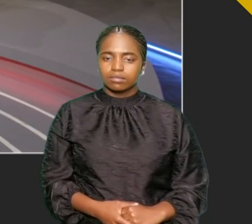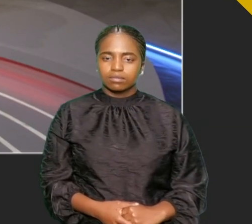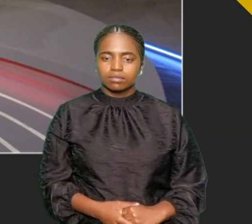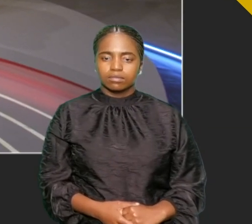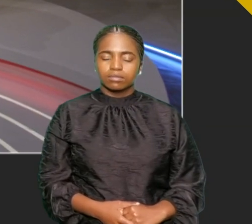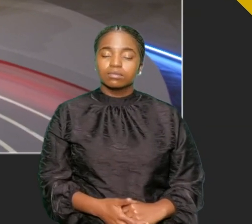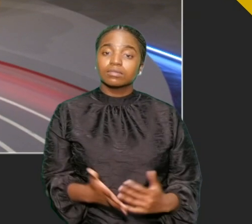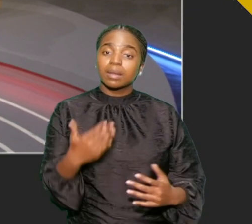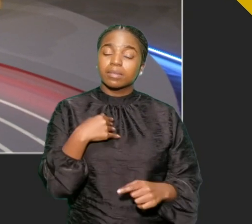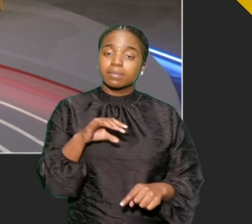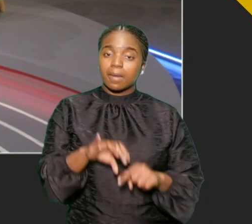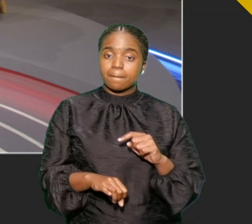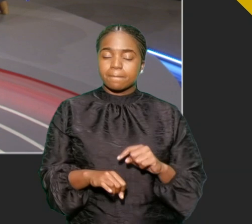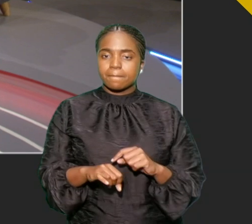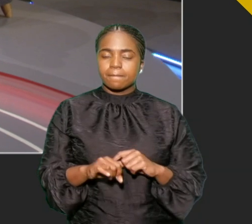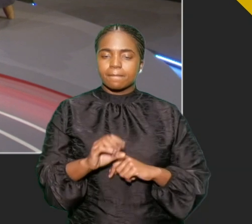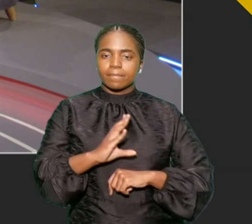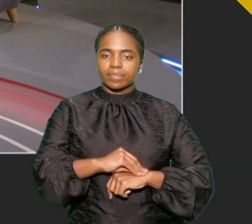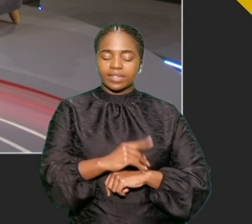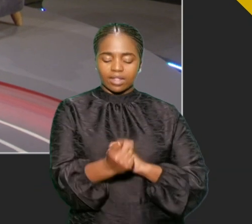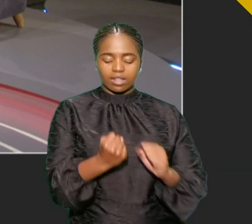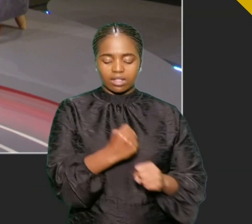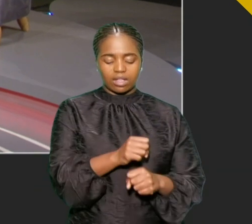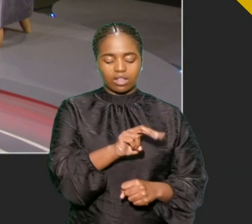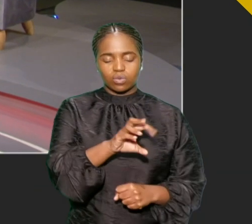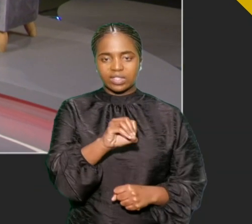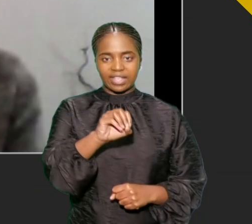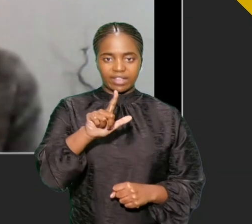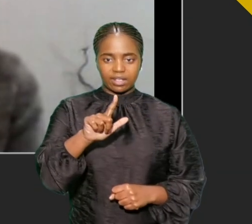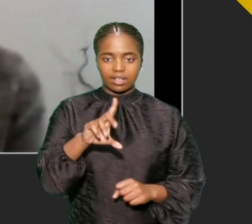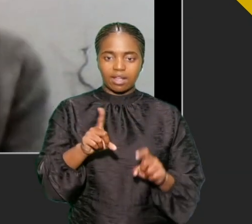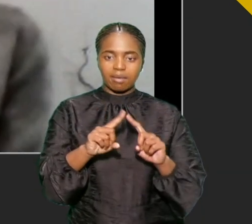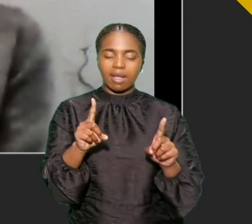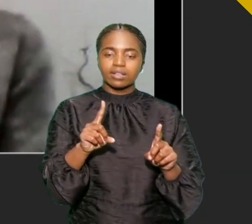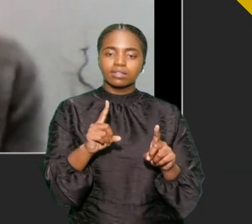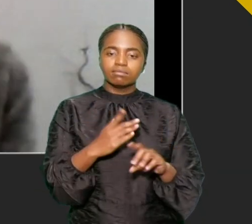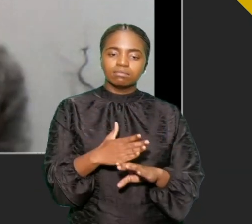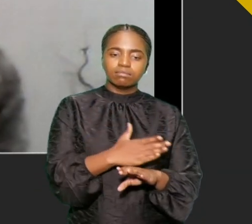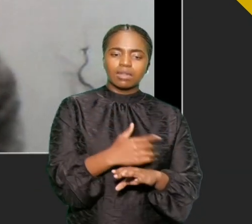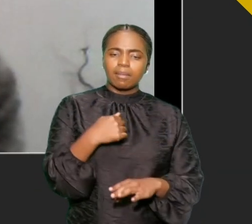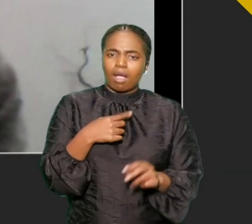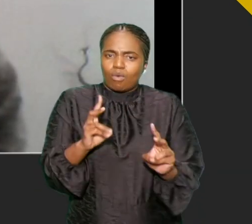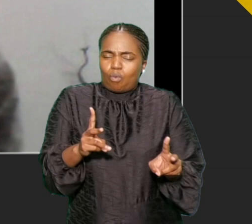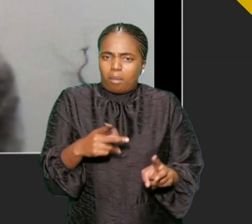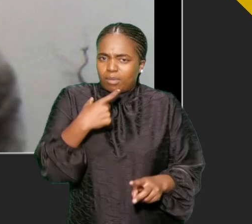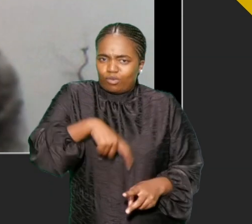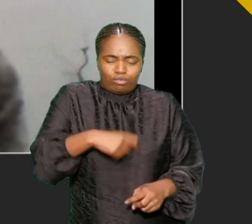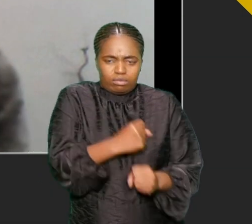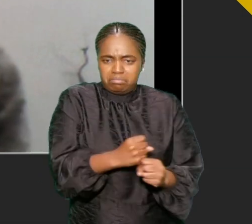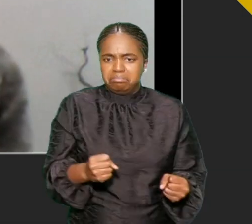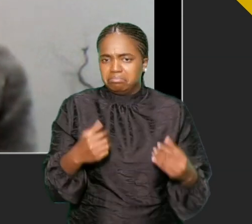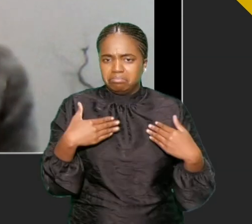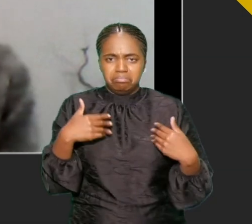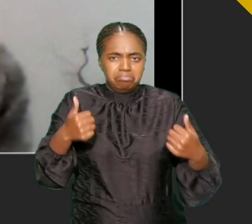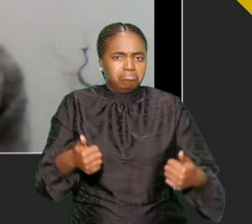So I found out about this in 2007, but even then I was just a normal person. Nothing, I wasn't